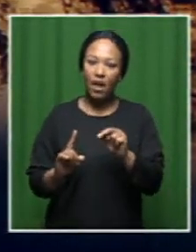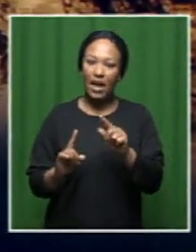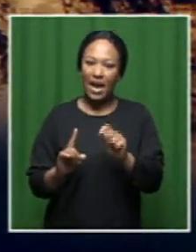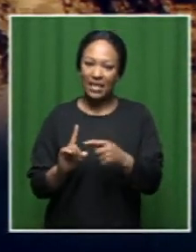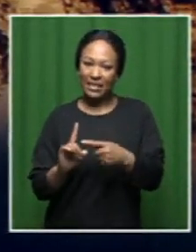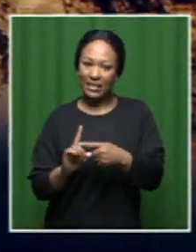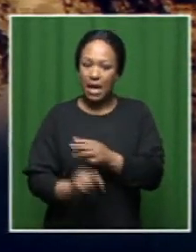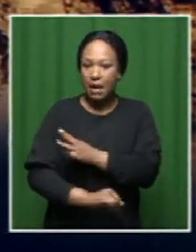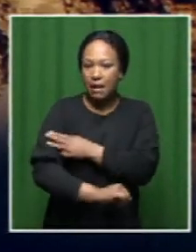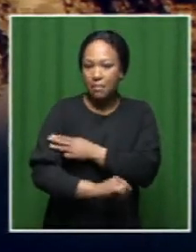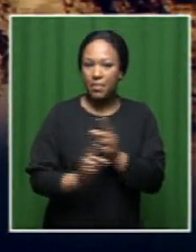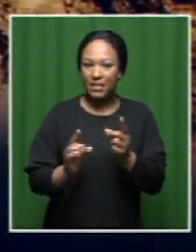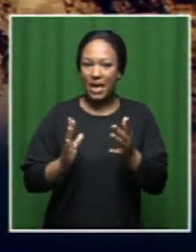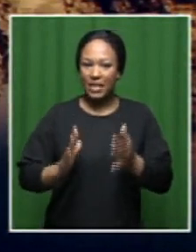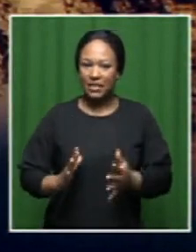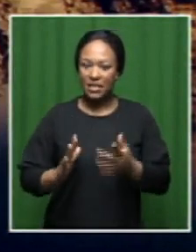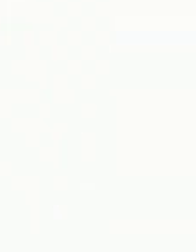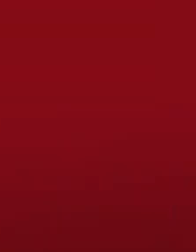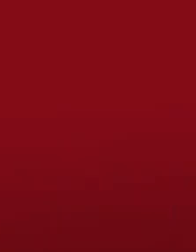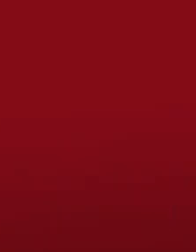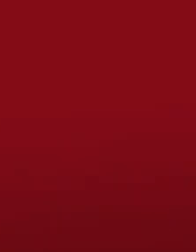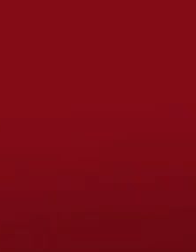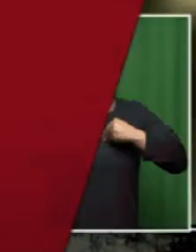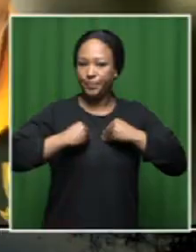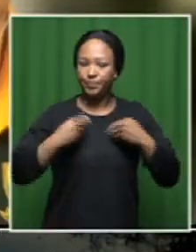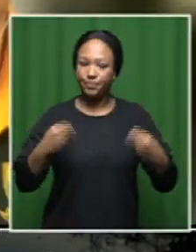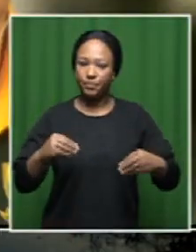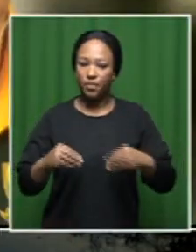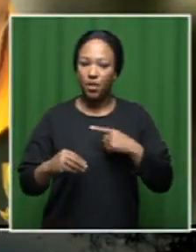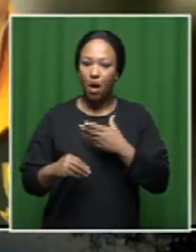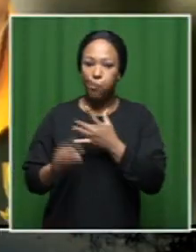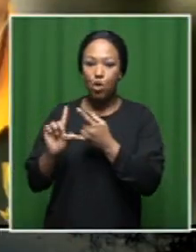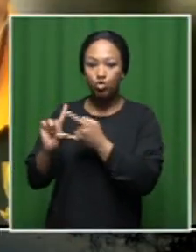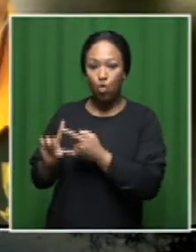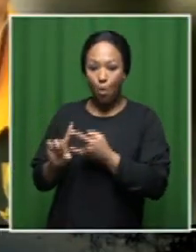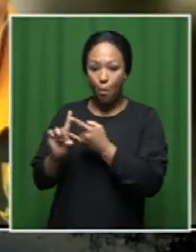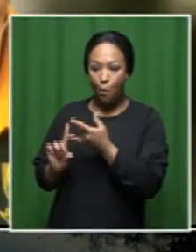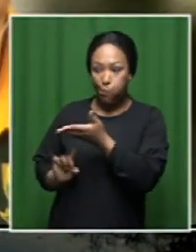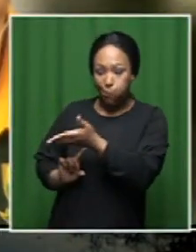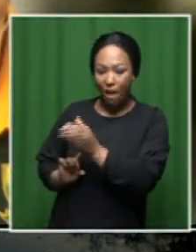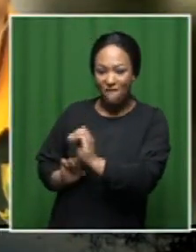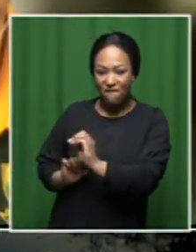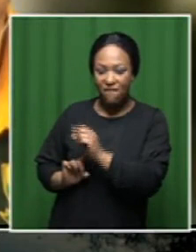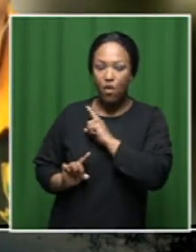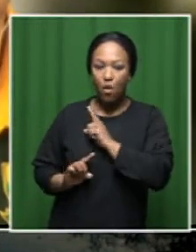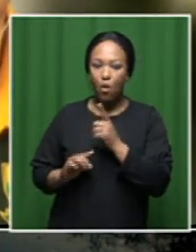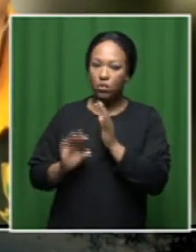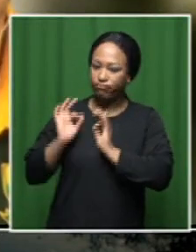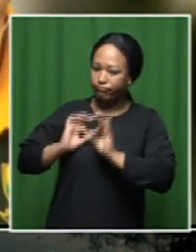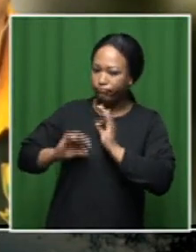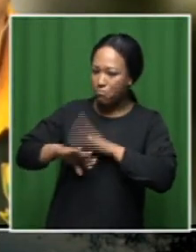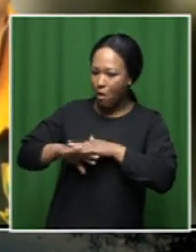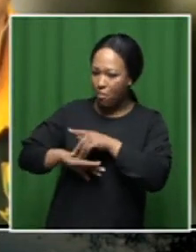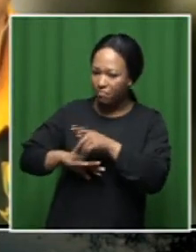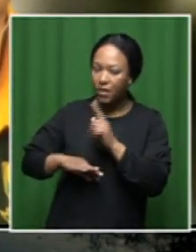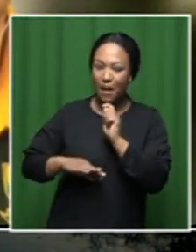of Realty Group and property entrepreneur. He joins us now on Zoom to dissect his article a bit further. Grant, a very